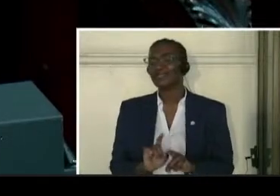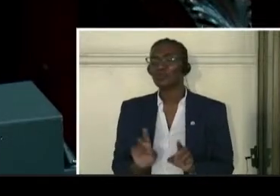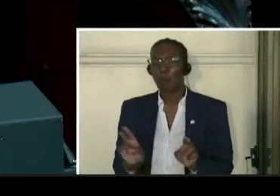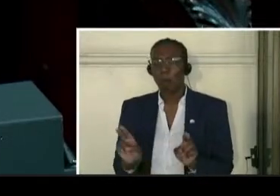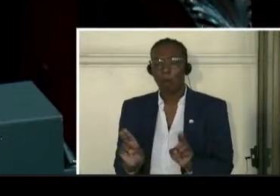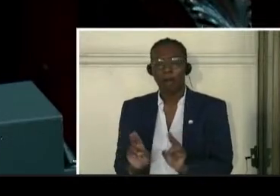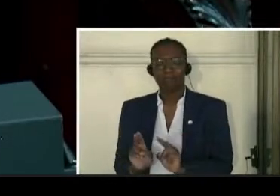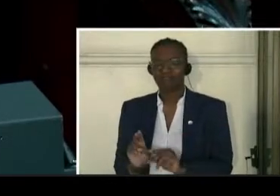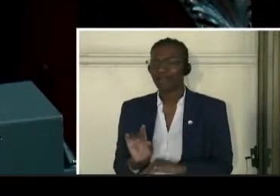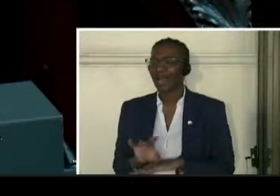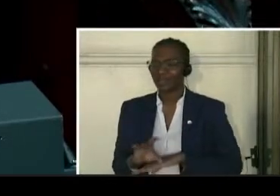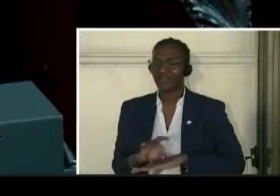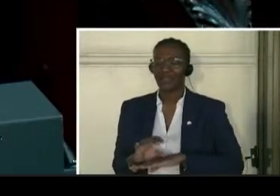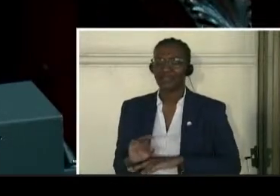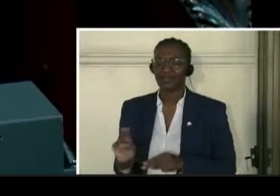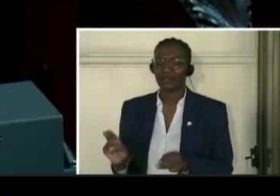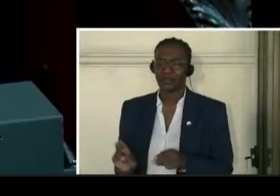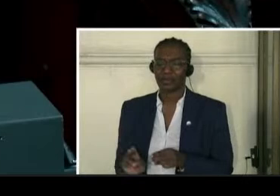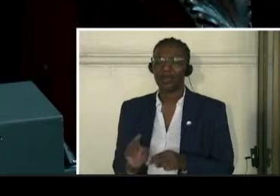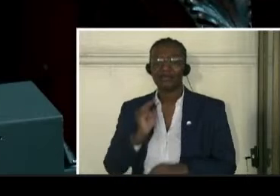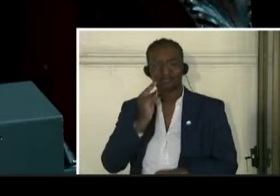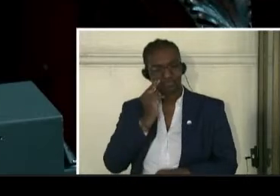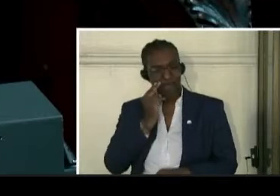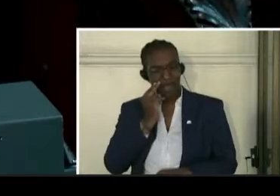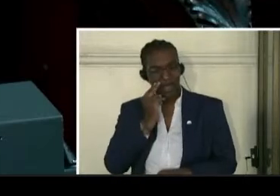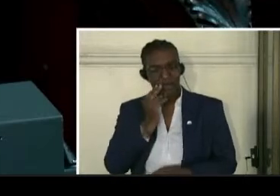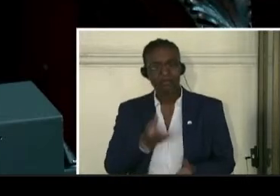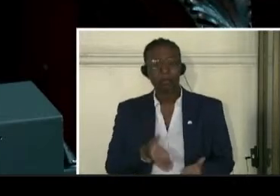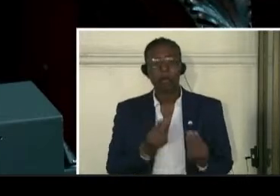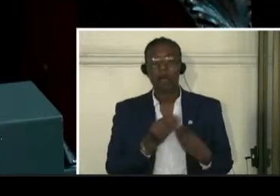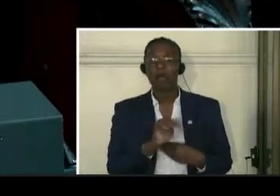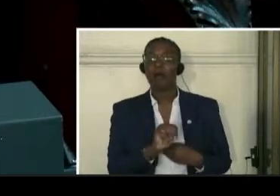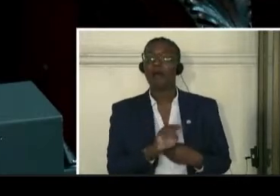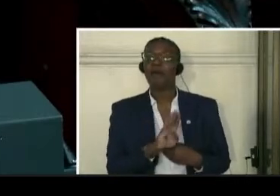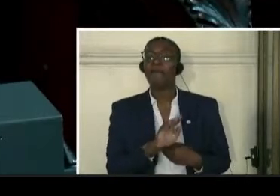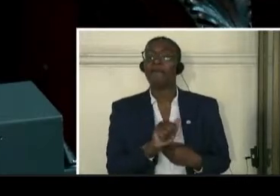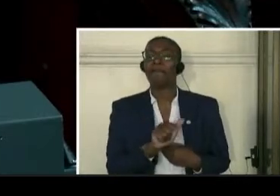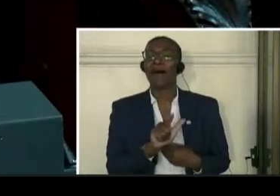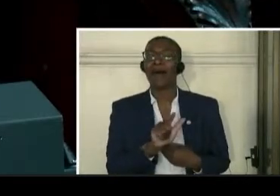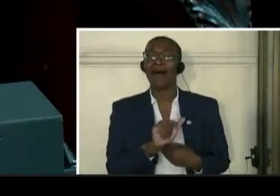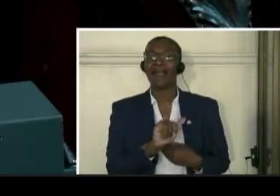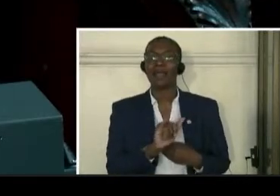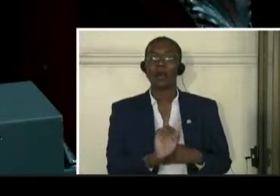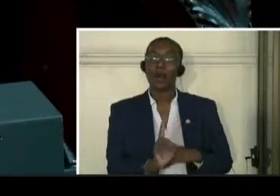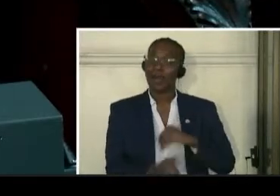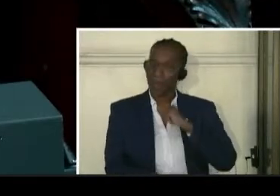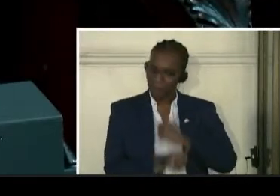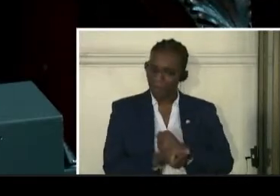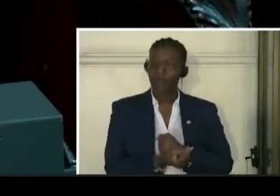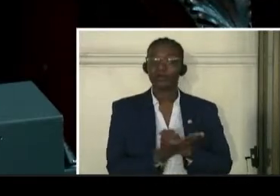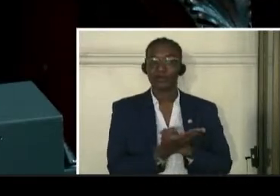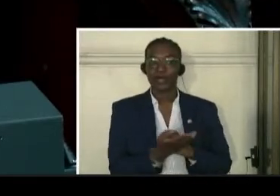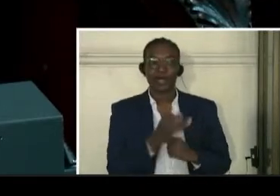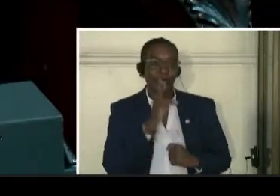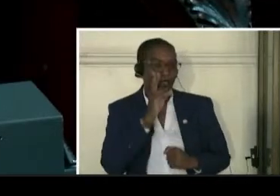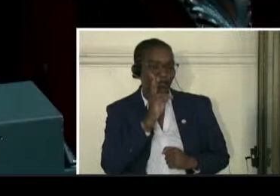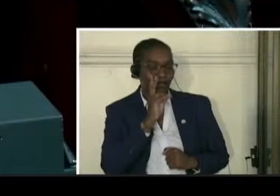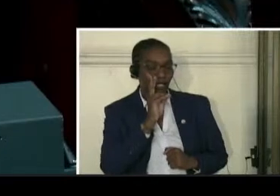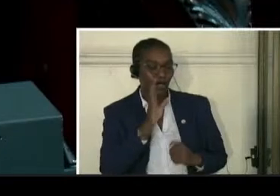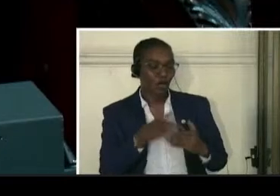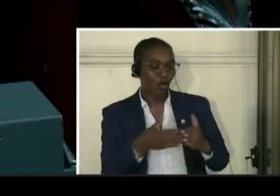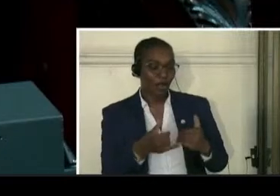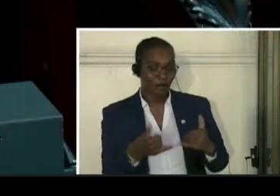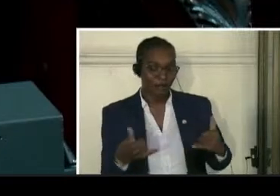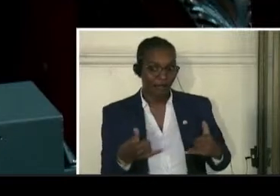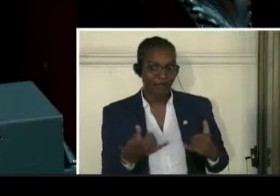advice, please go and try and find Umbali ukuthi what happened to her. I see you being online